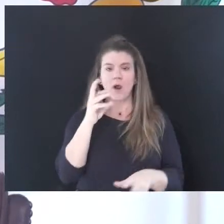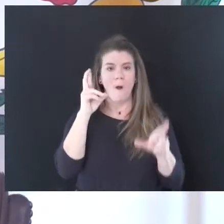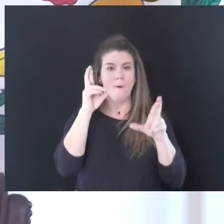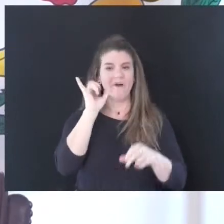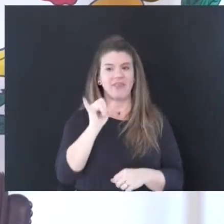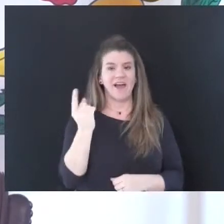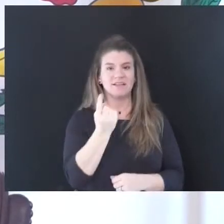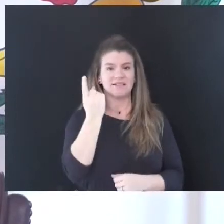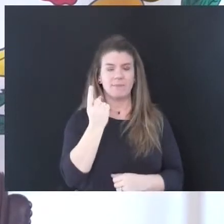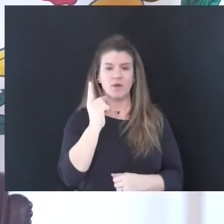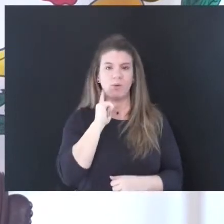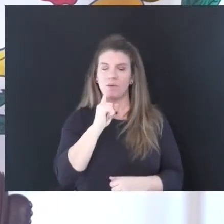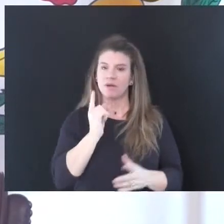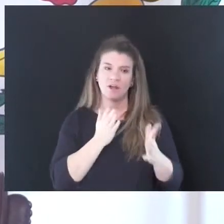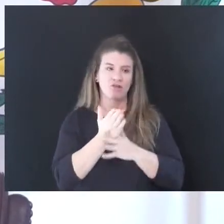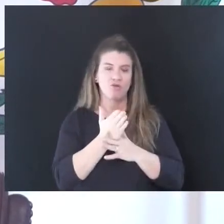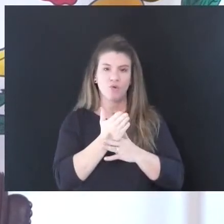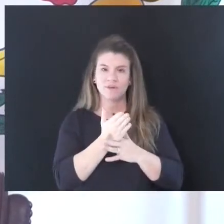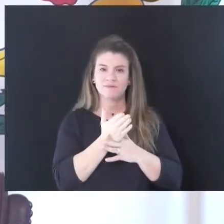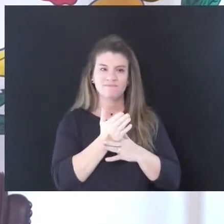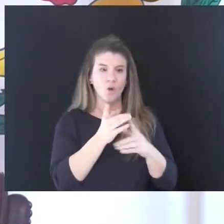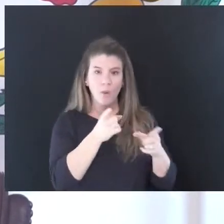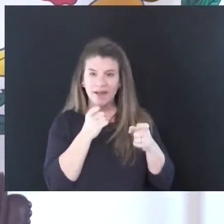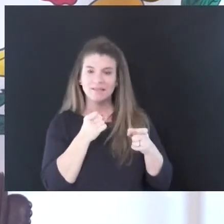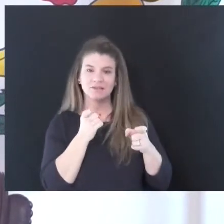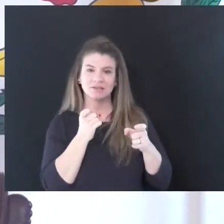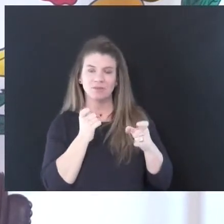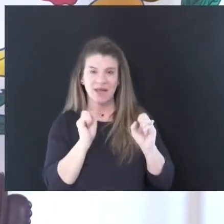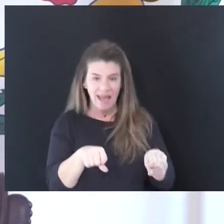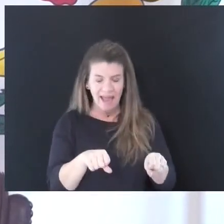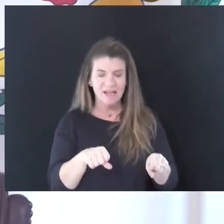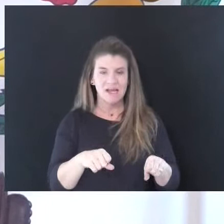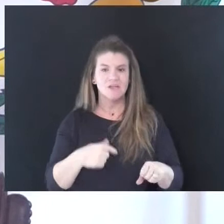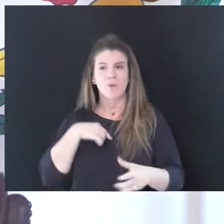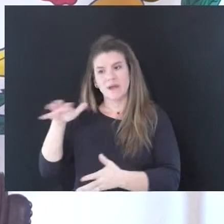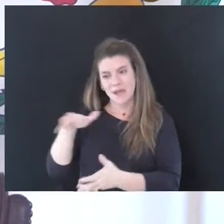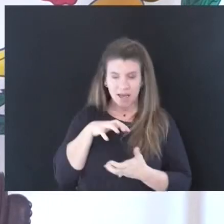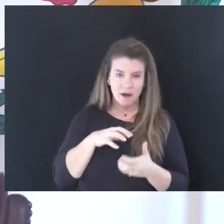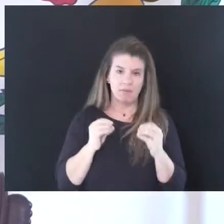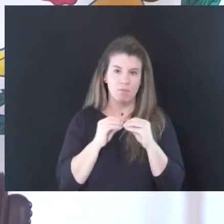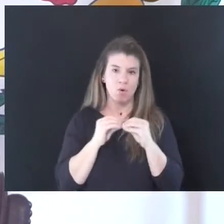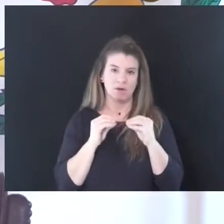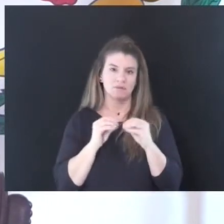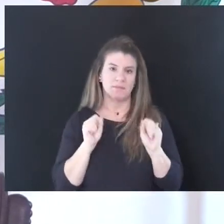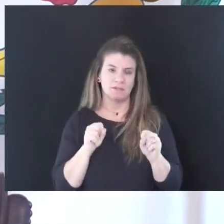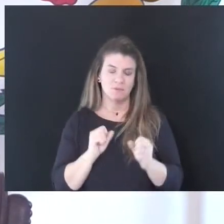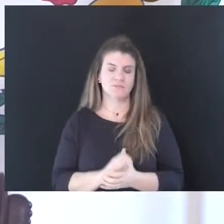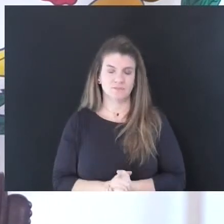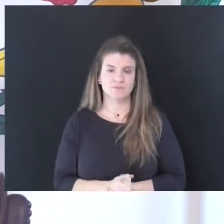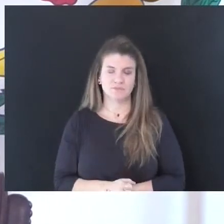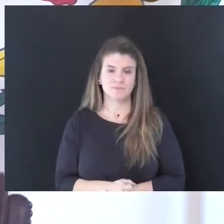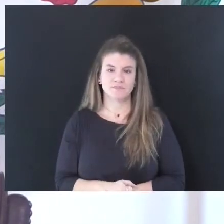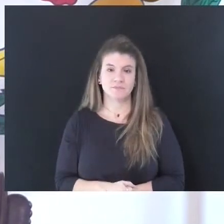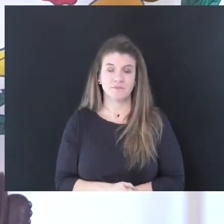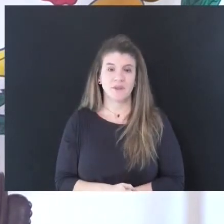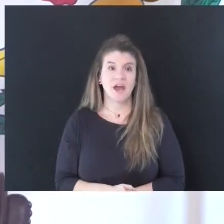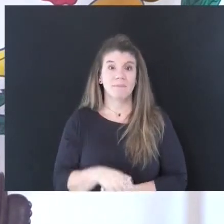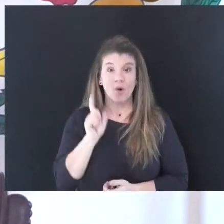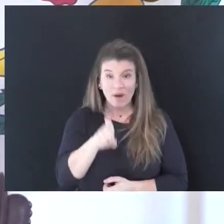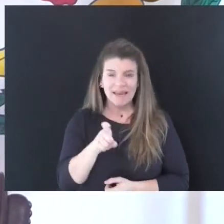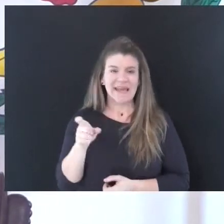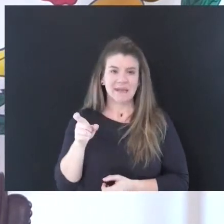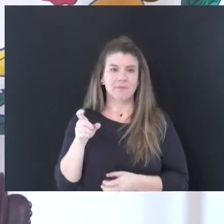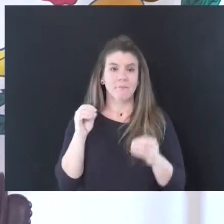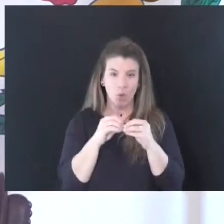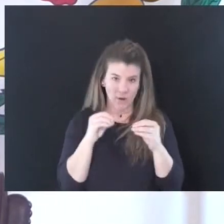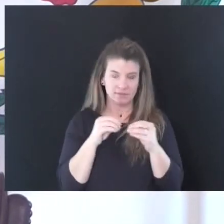as short-lived as it, you know, that we can hope in every way that it could possibly be. But we need